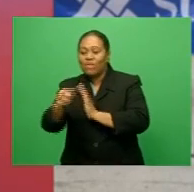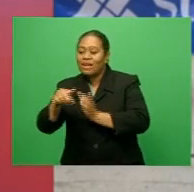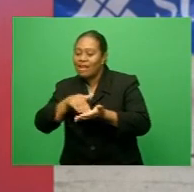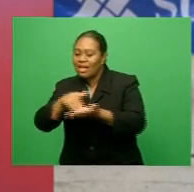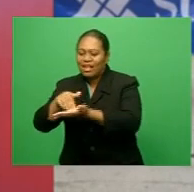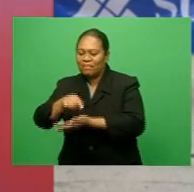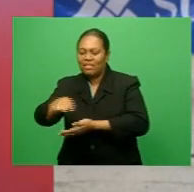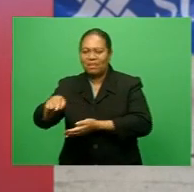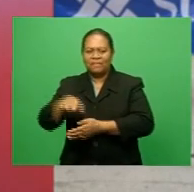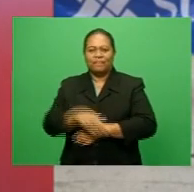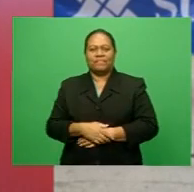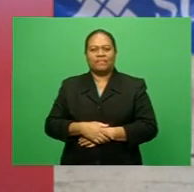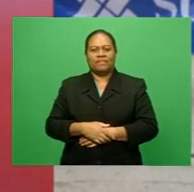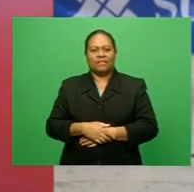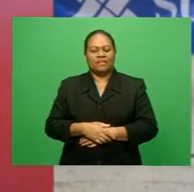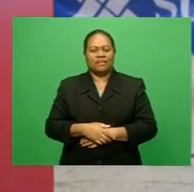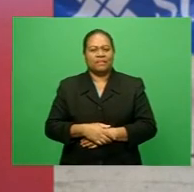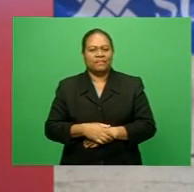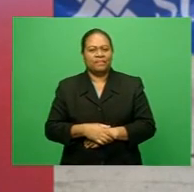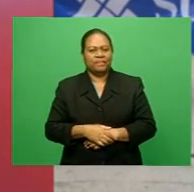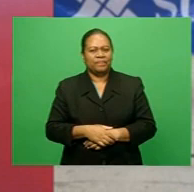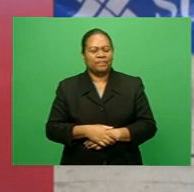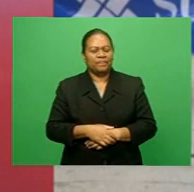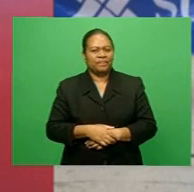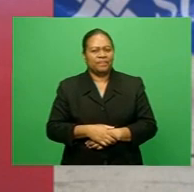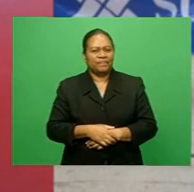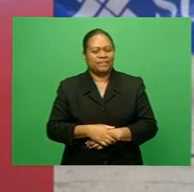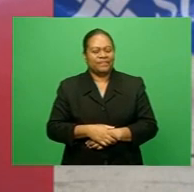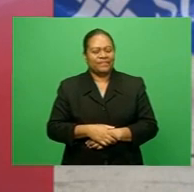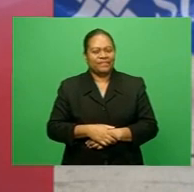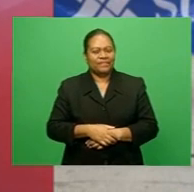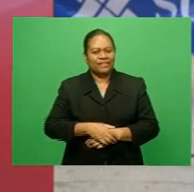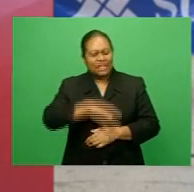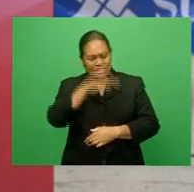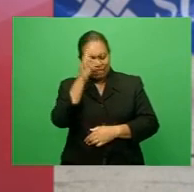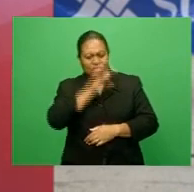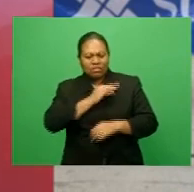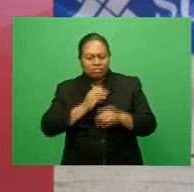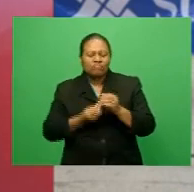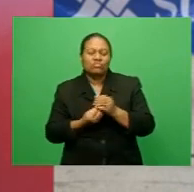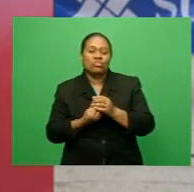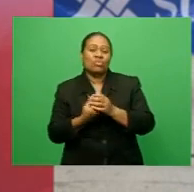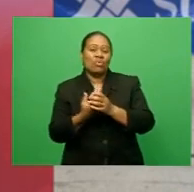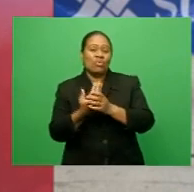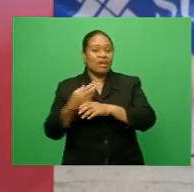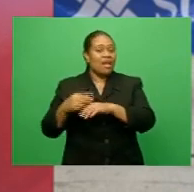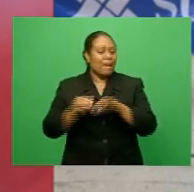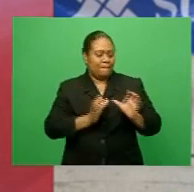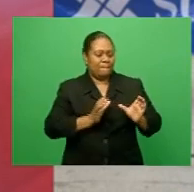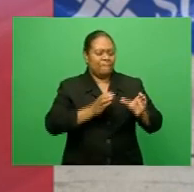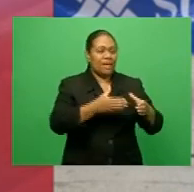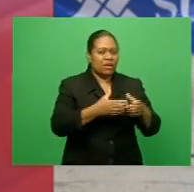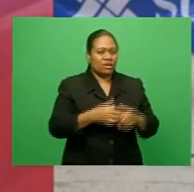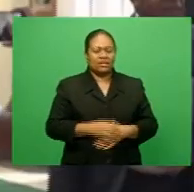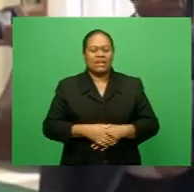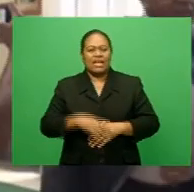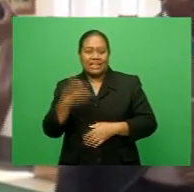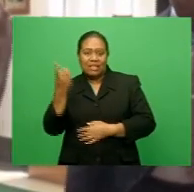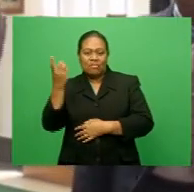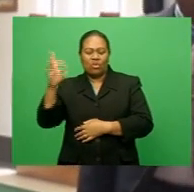formed, and I'm familiar with it. I believe in having parties to grow